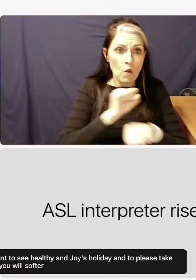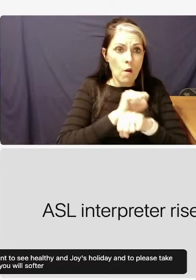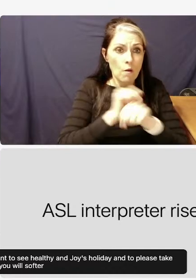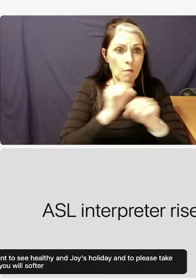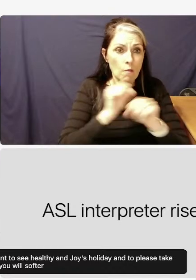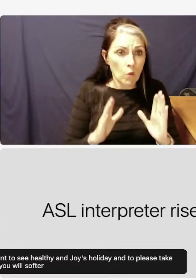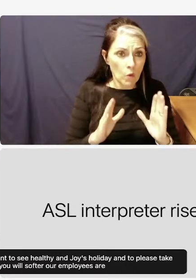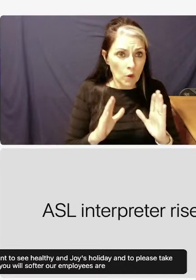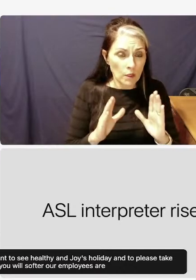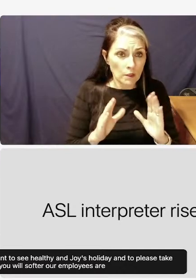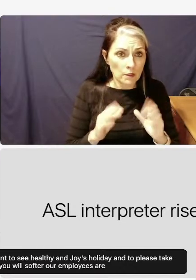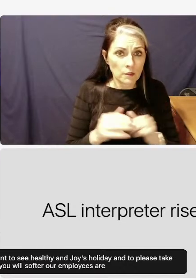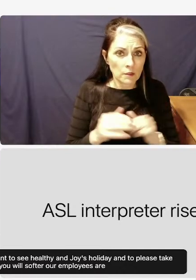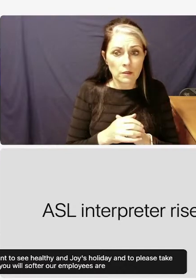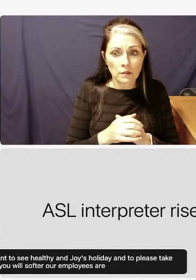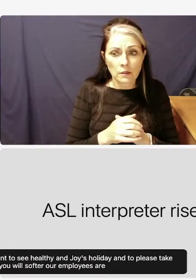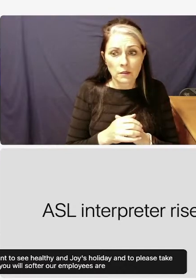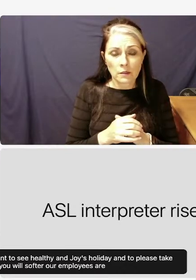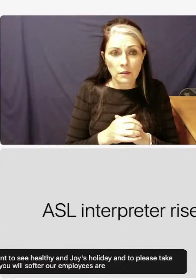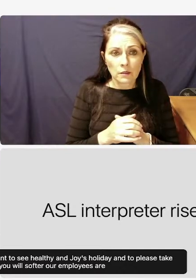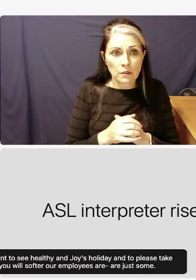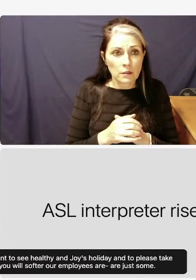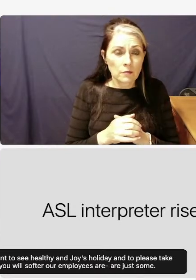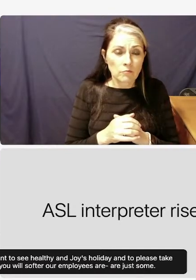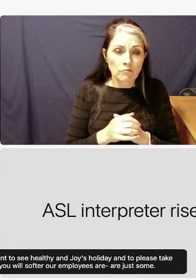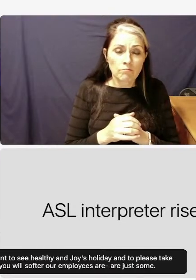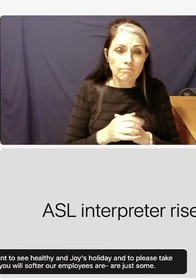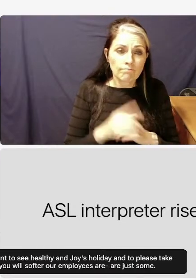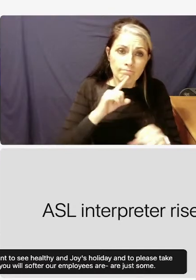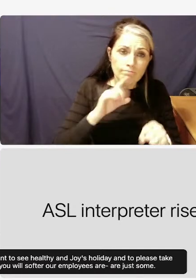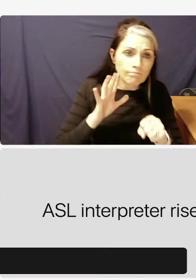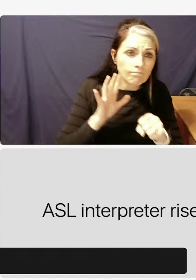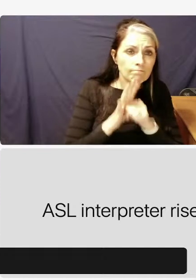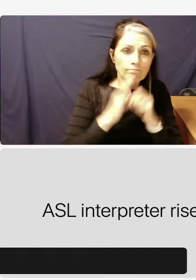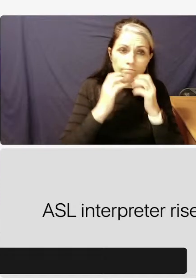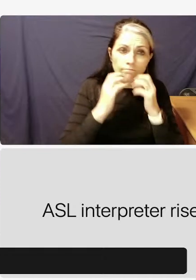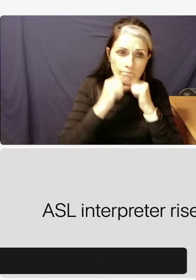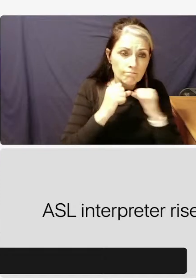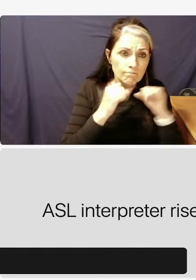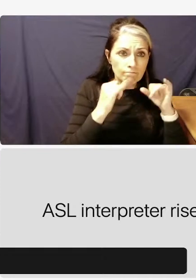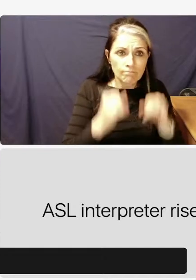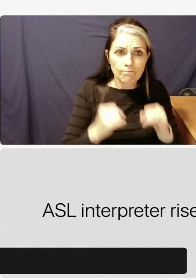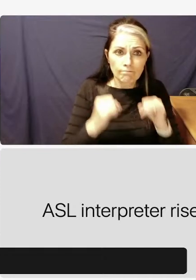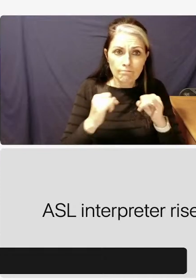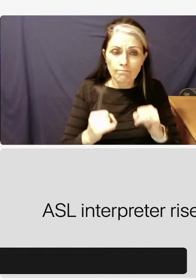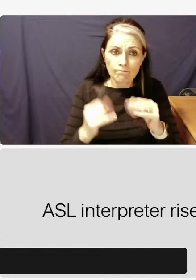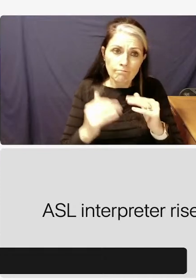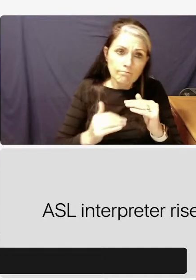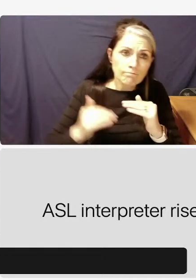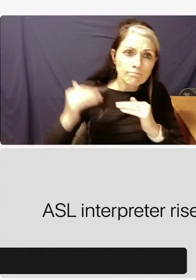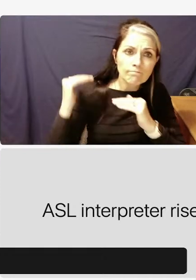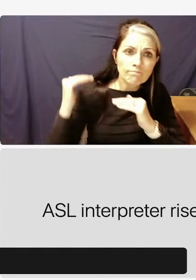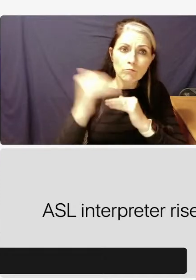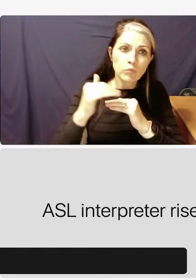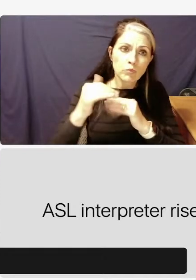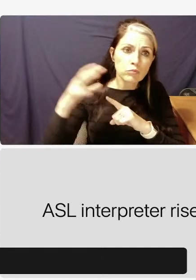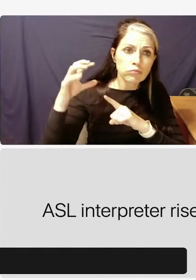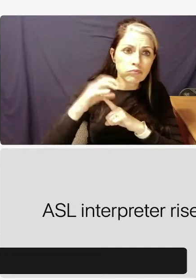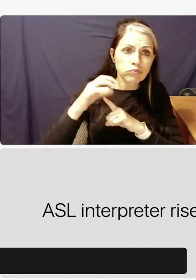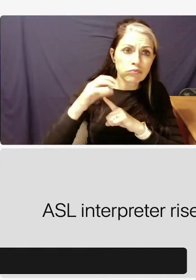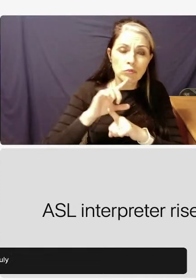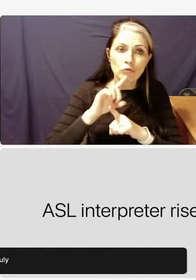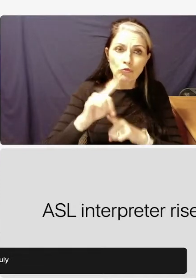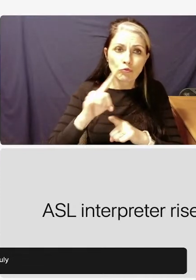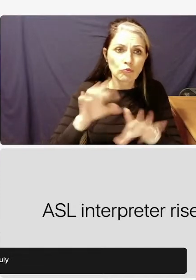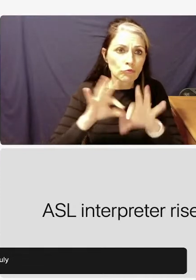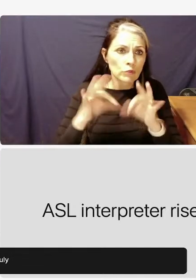are are just uh some of the most hearty and dedicated care individuals uh that go above and beyond we're truly truly